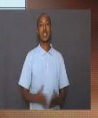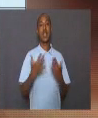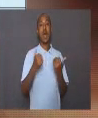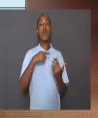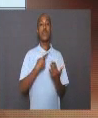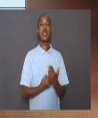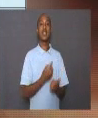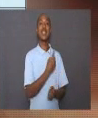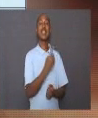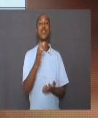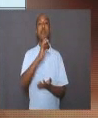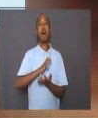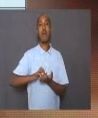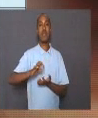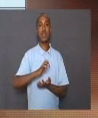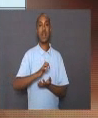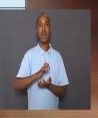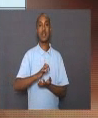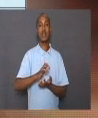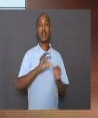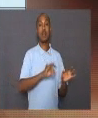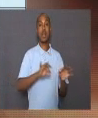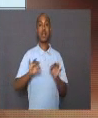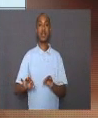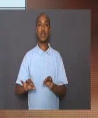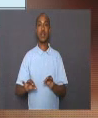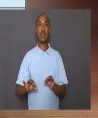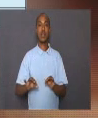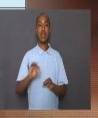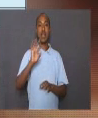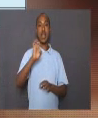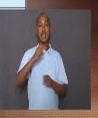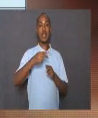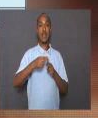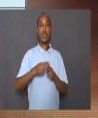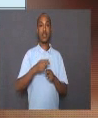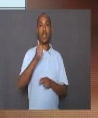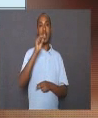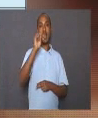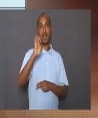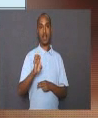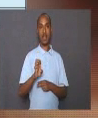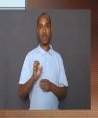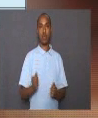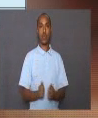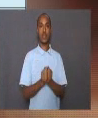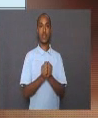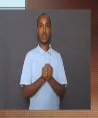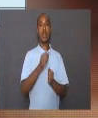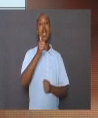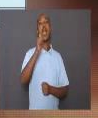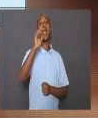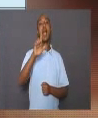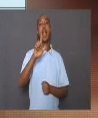Notice that each compound has replaced the E suffix of alkanes with the